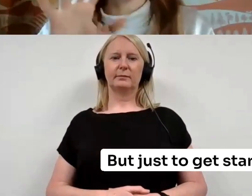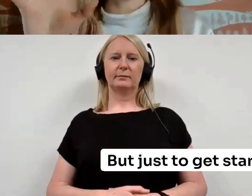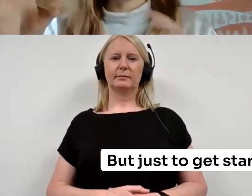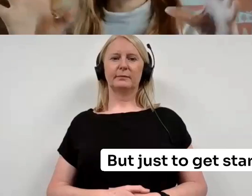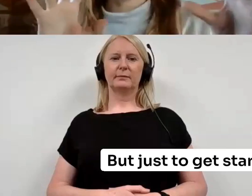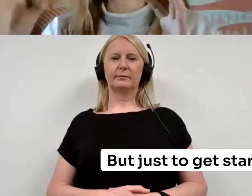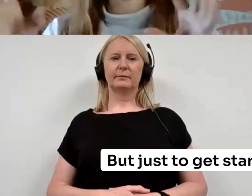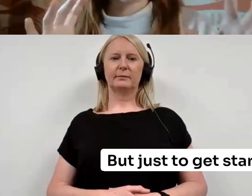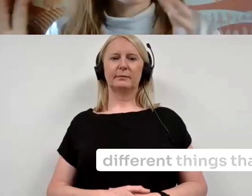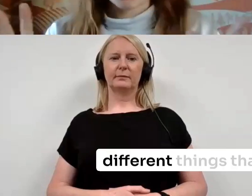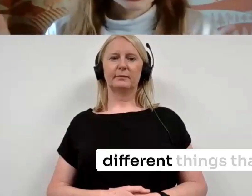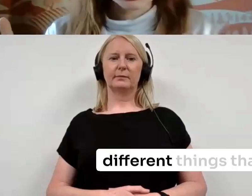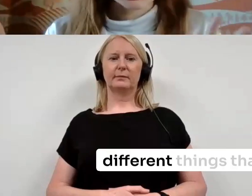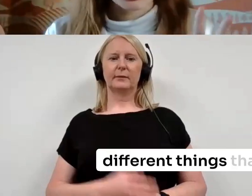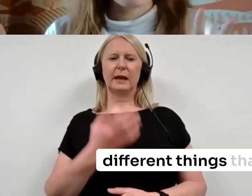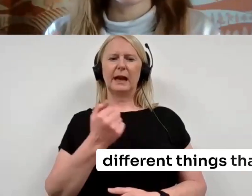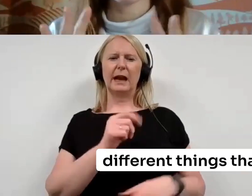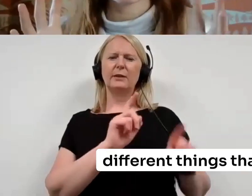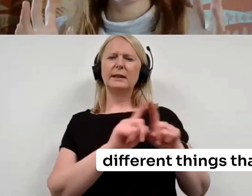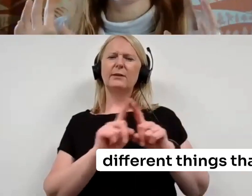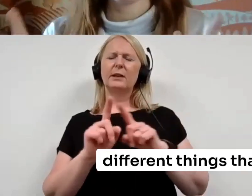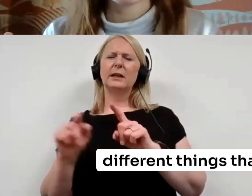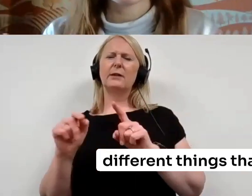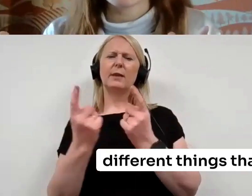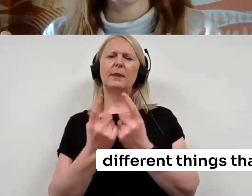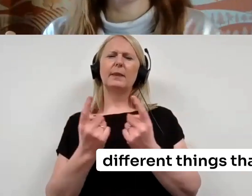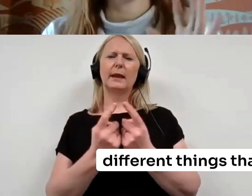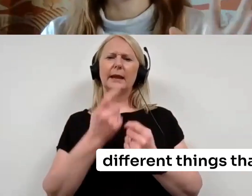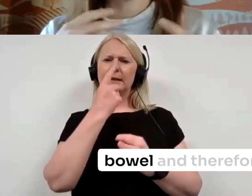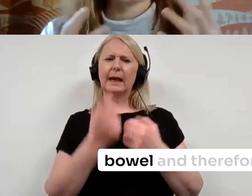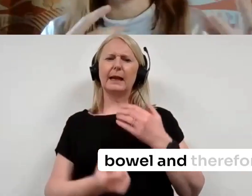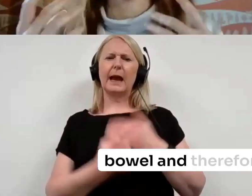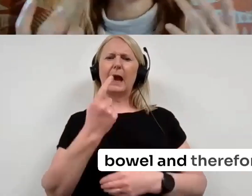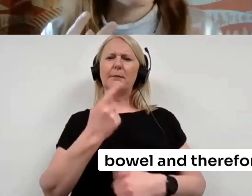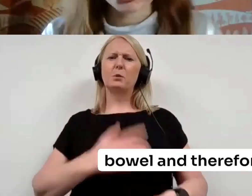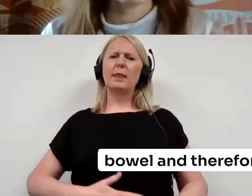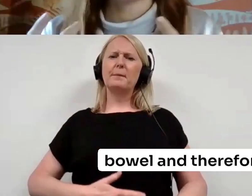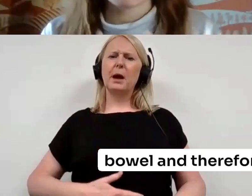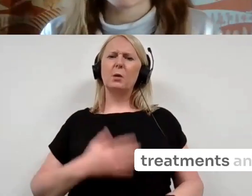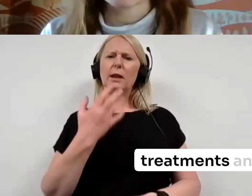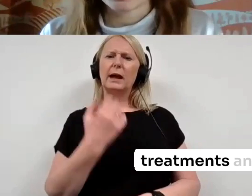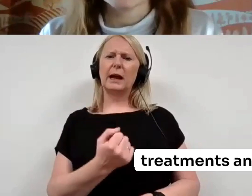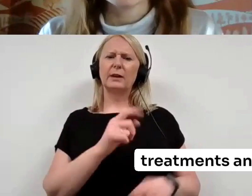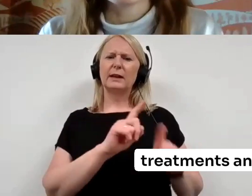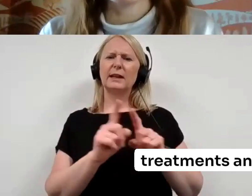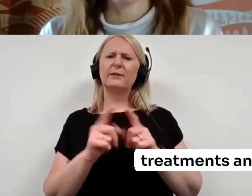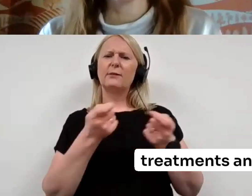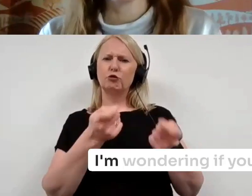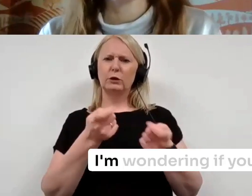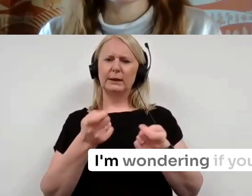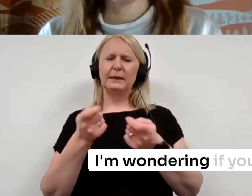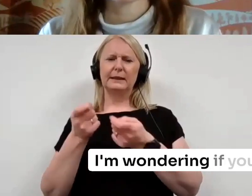so obviously there's different things that can happen with the bowel, and therefore different treatments and things like that.